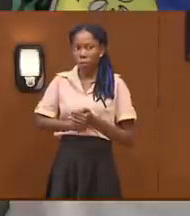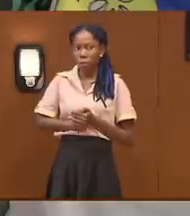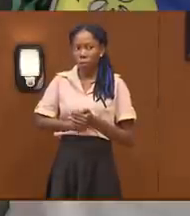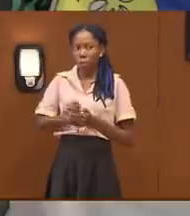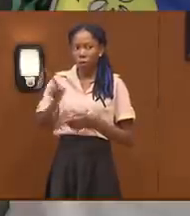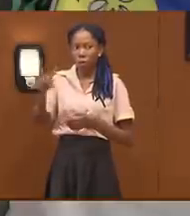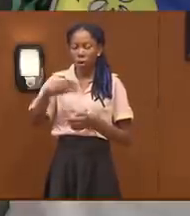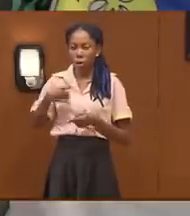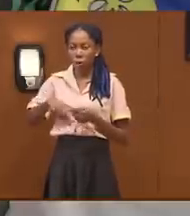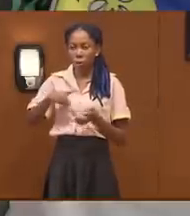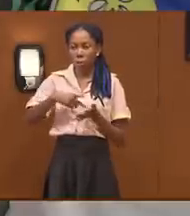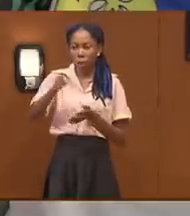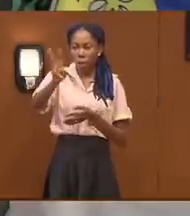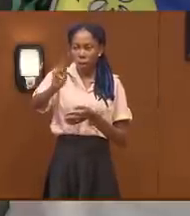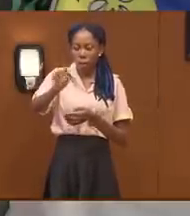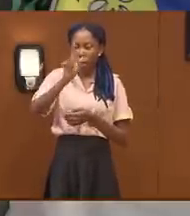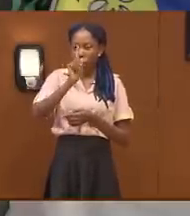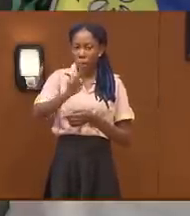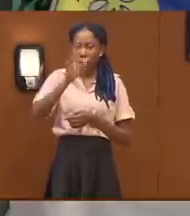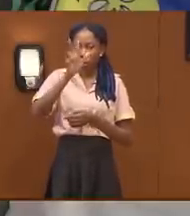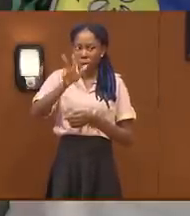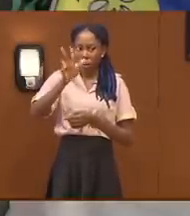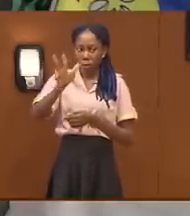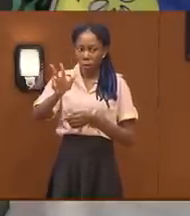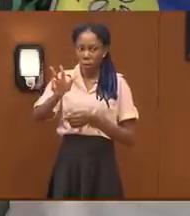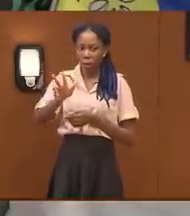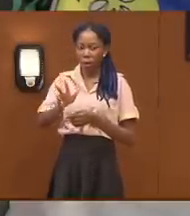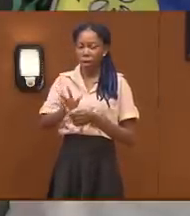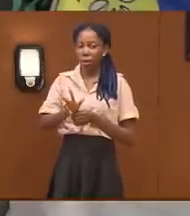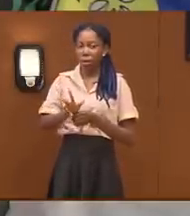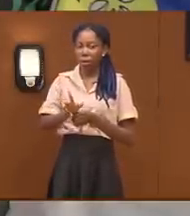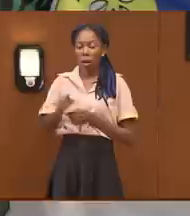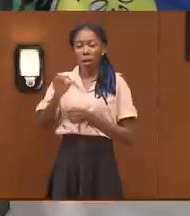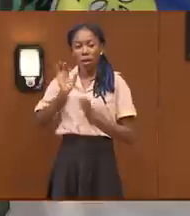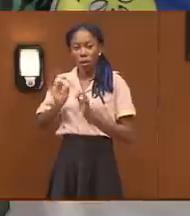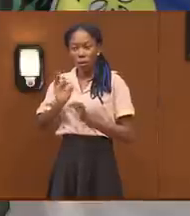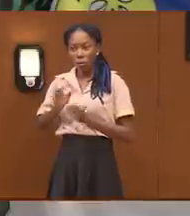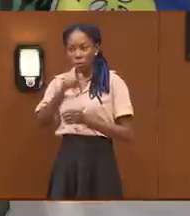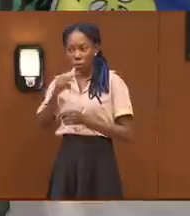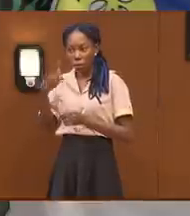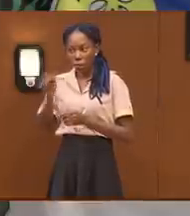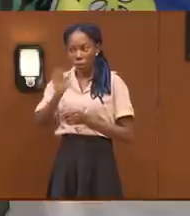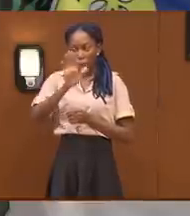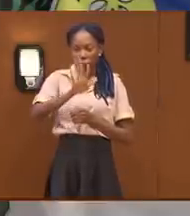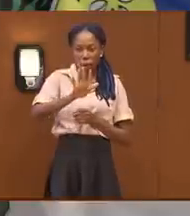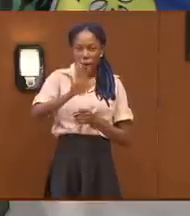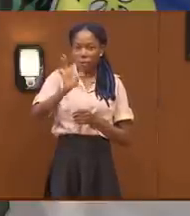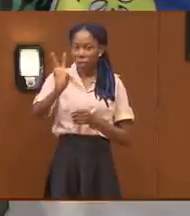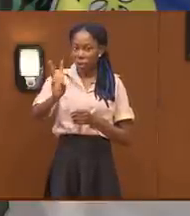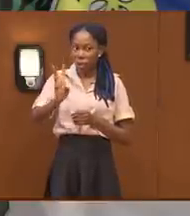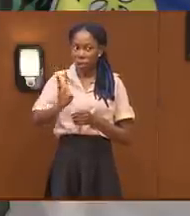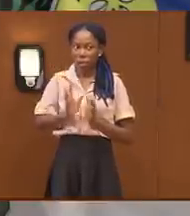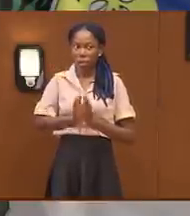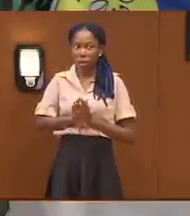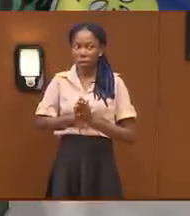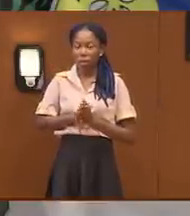to pay him 133,000 naira. Apart from the 56,000 you are paying in 2 weeks' time. You pay him 133,000